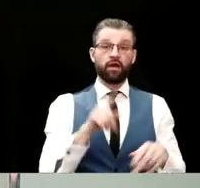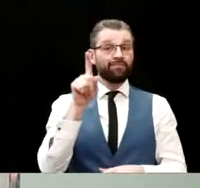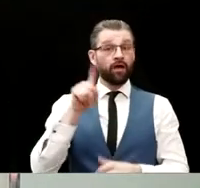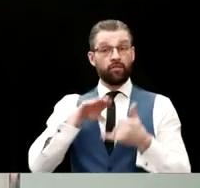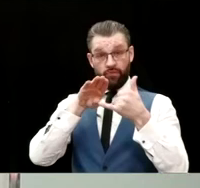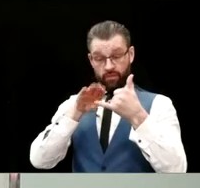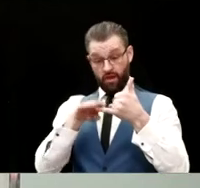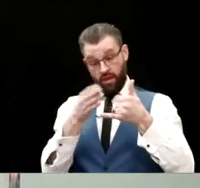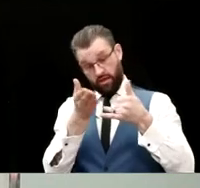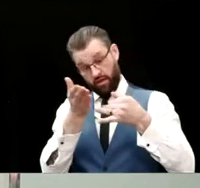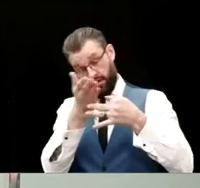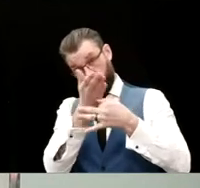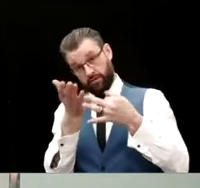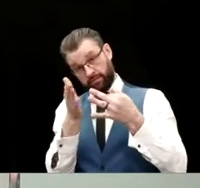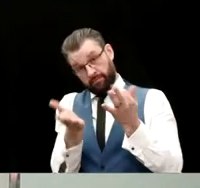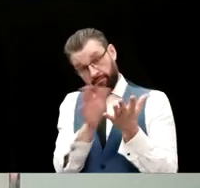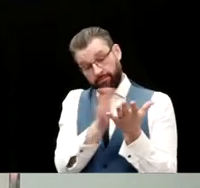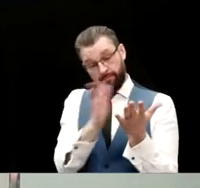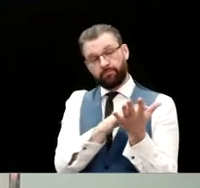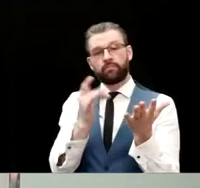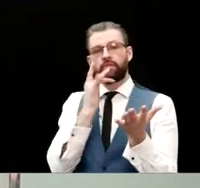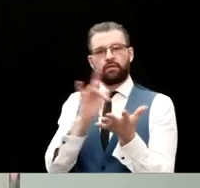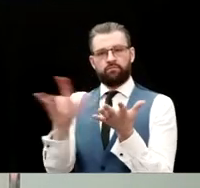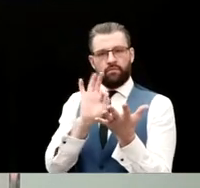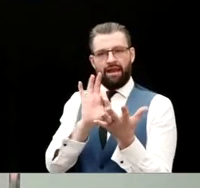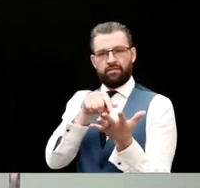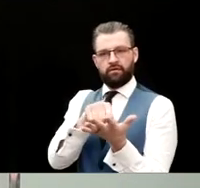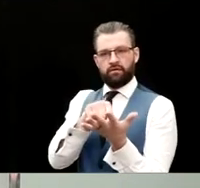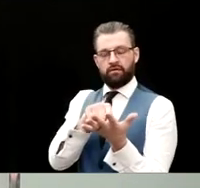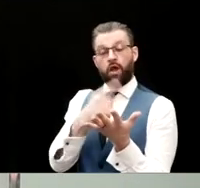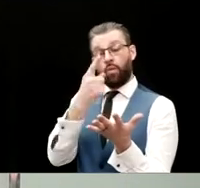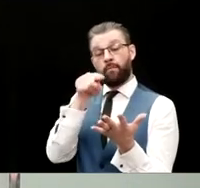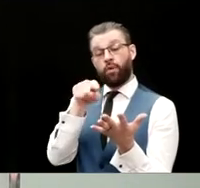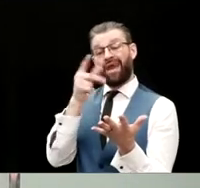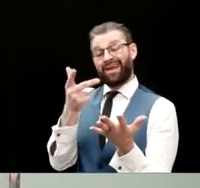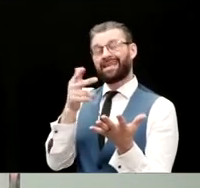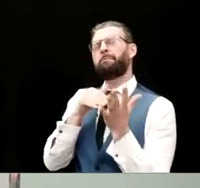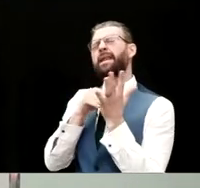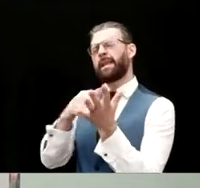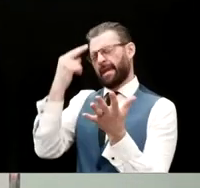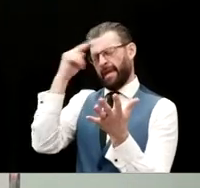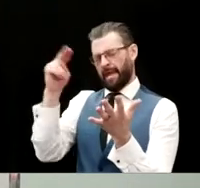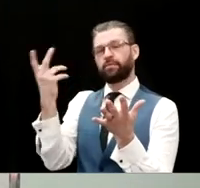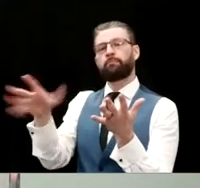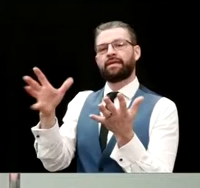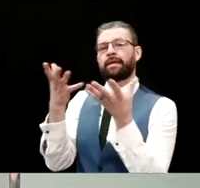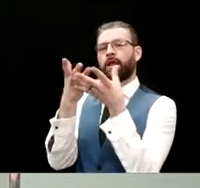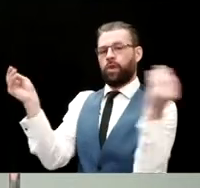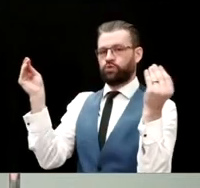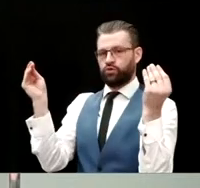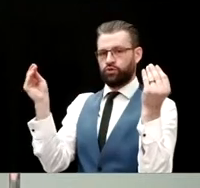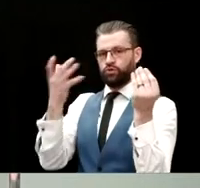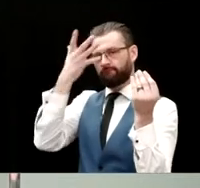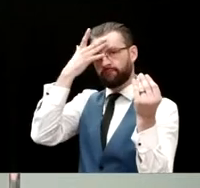However, the final pages of the books are blank, with space for the other 1.8 million names that have tragically been lost or forgotten.